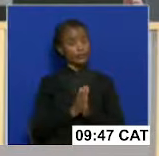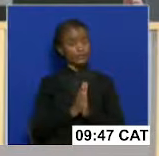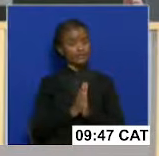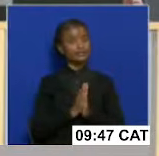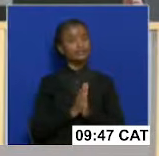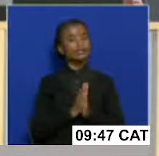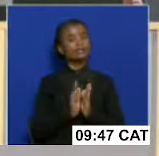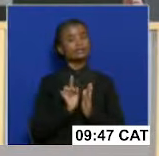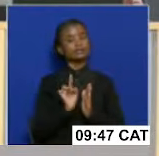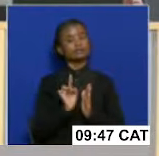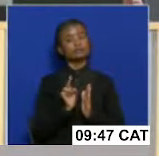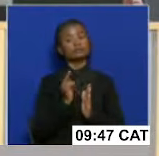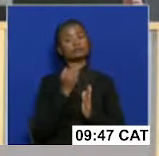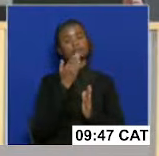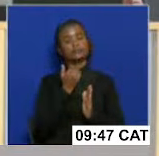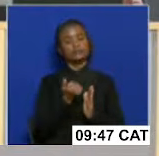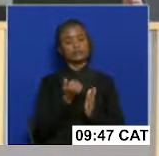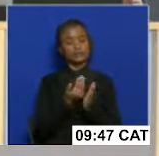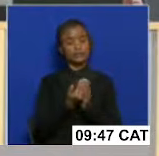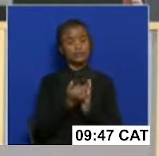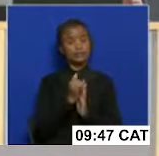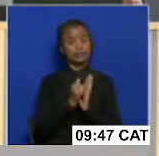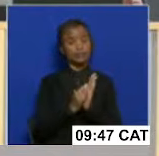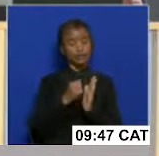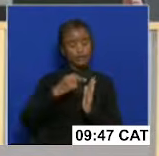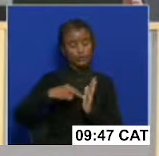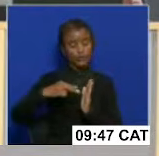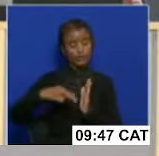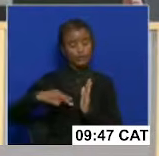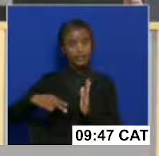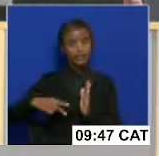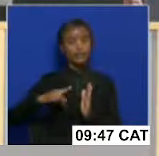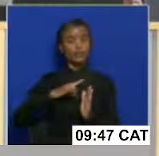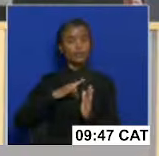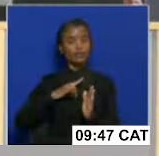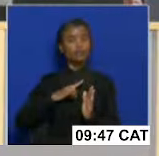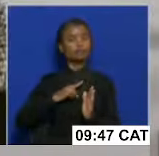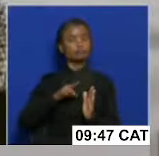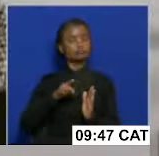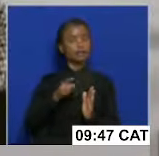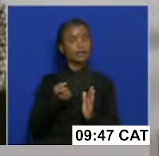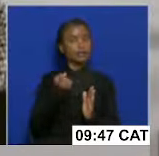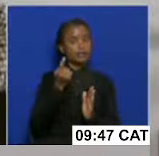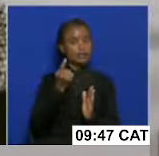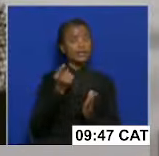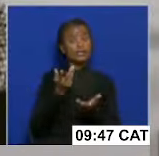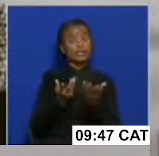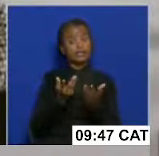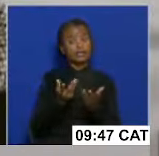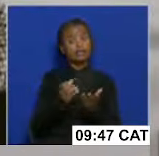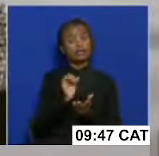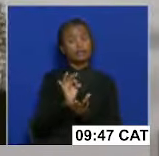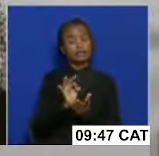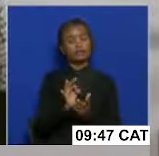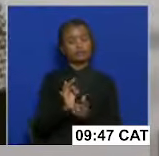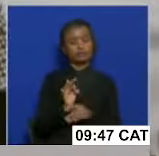the contents of the statement on the understanding, of course, that we would intervene for questions of clarification,